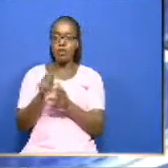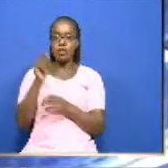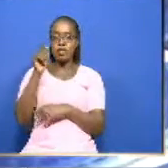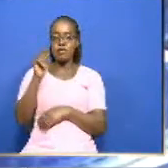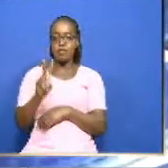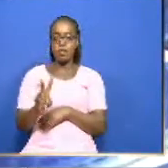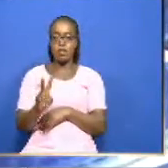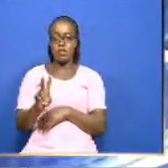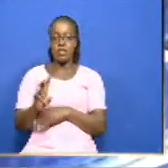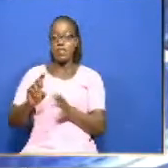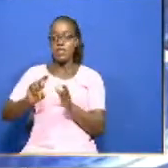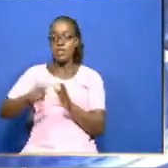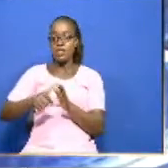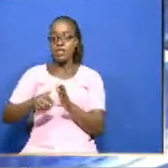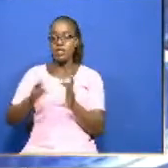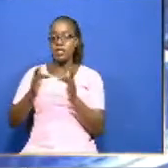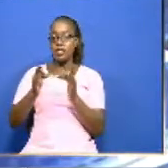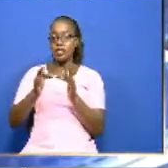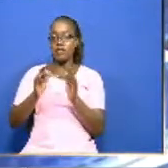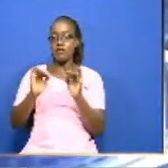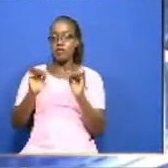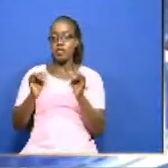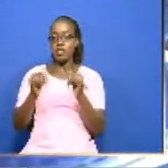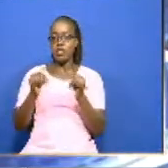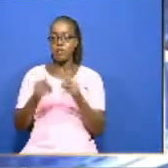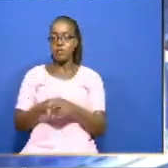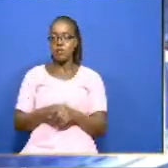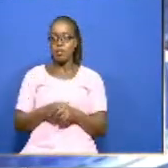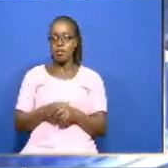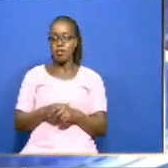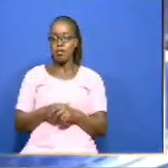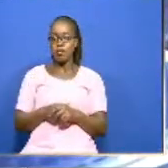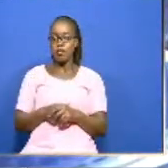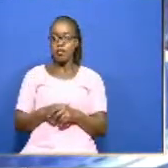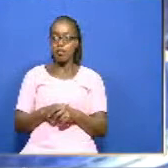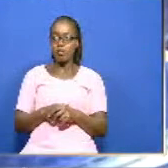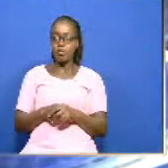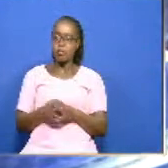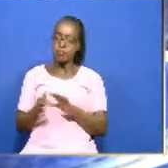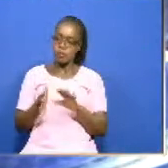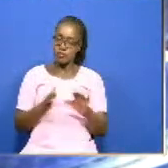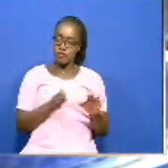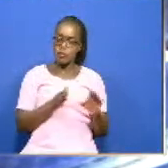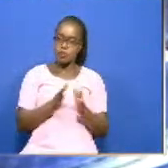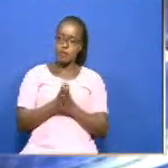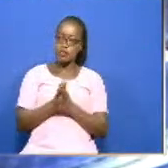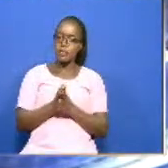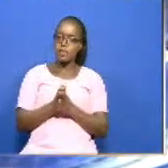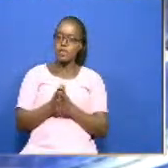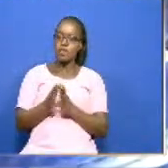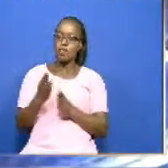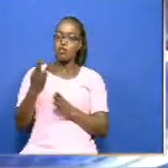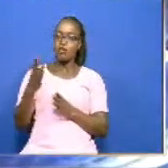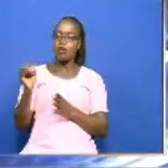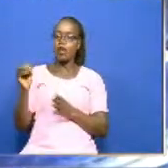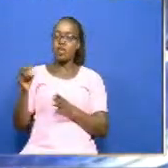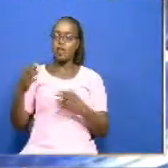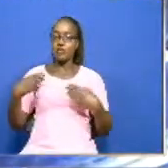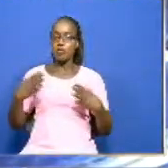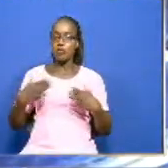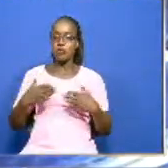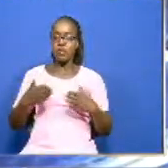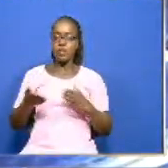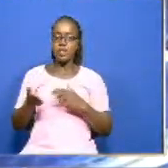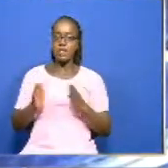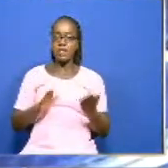television, radio, and digital media platforms. Now, moving on, Close to 400 people have lost their lives